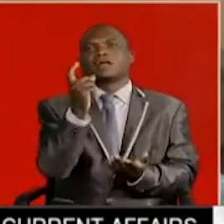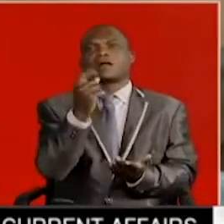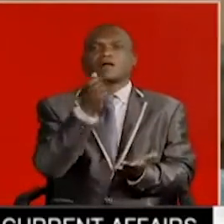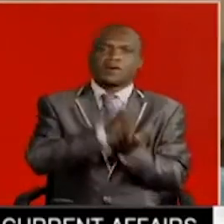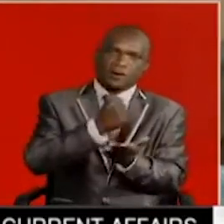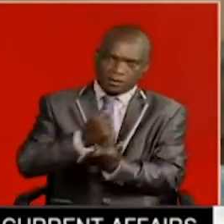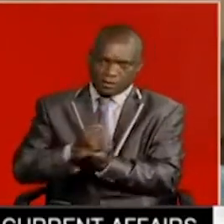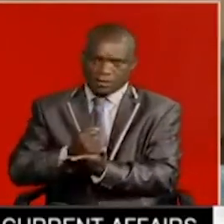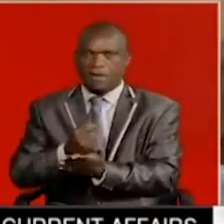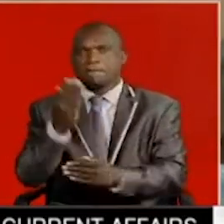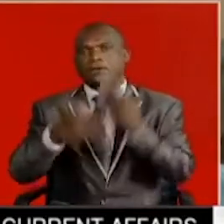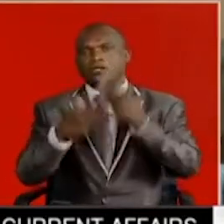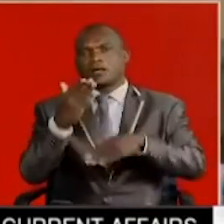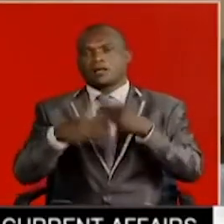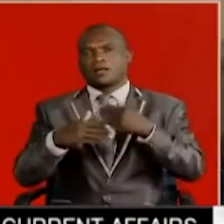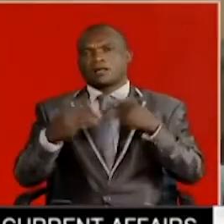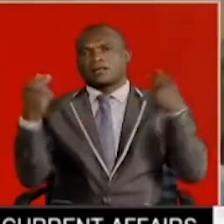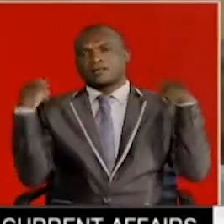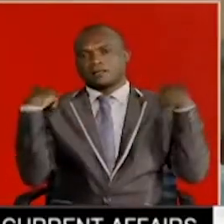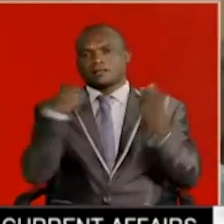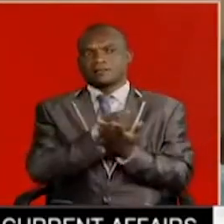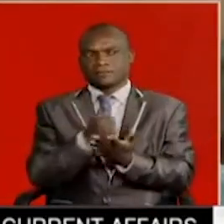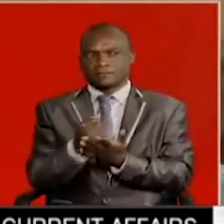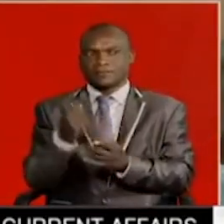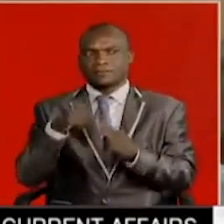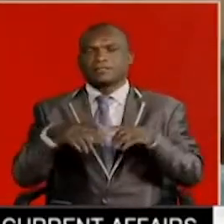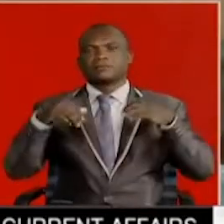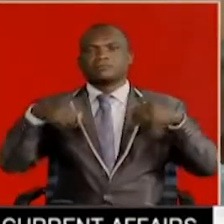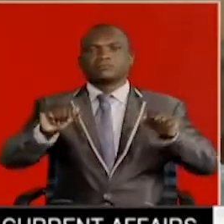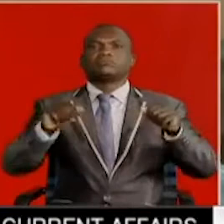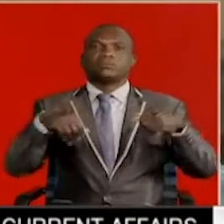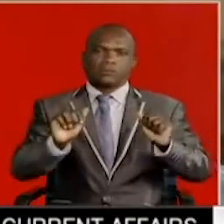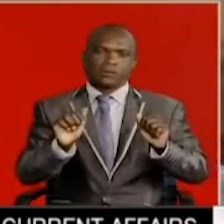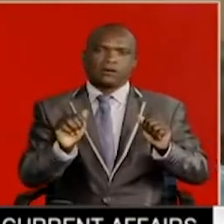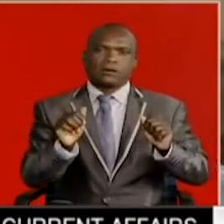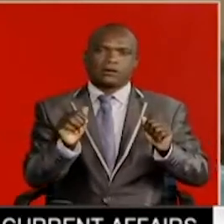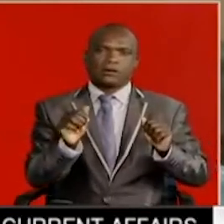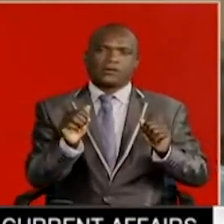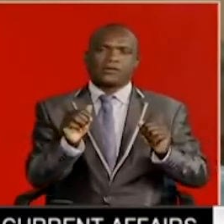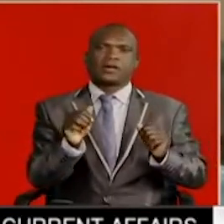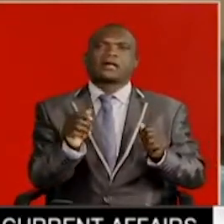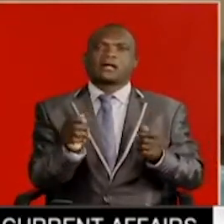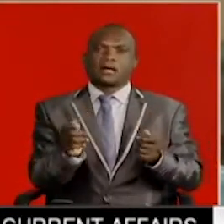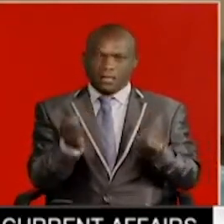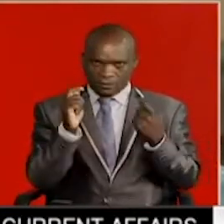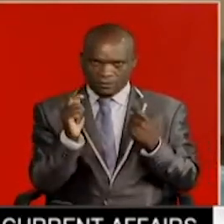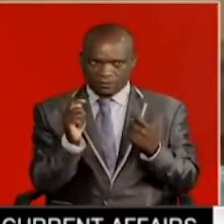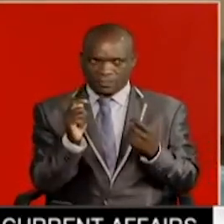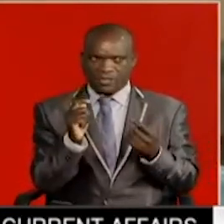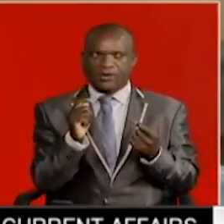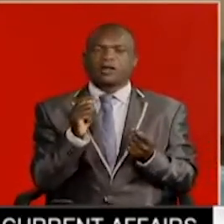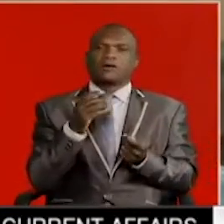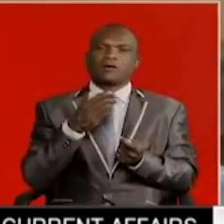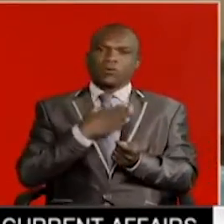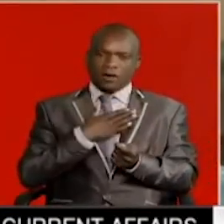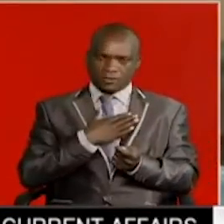immigration, and agritech. We want